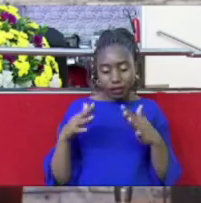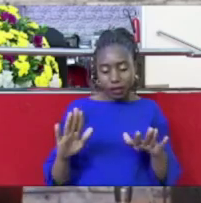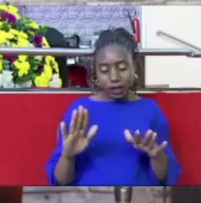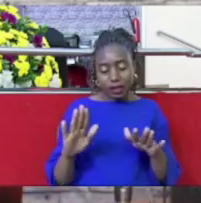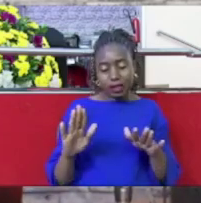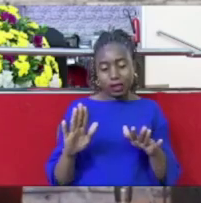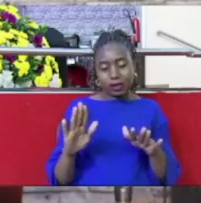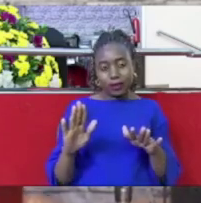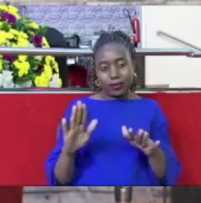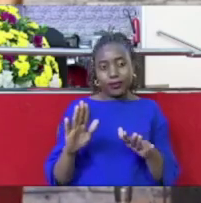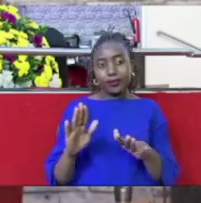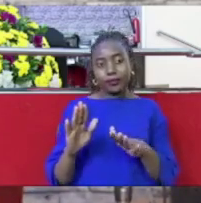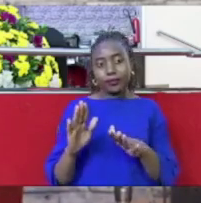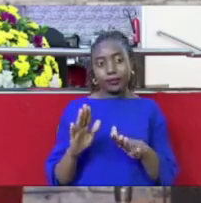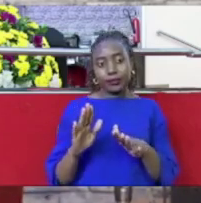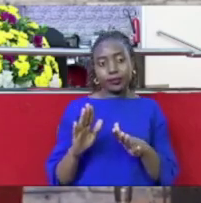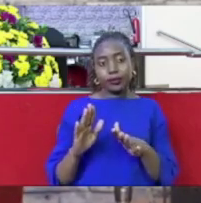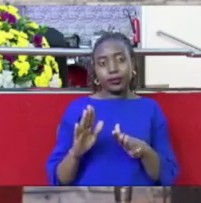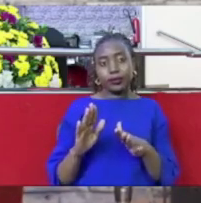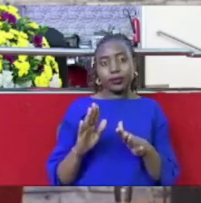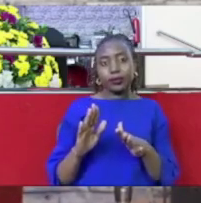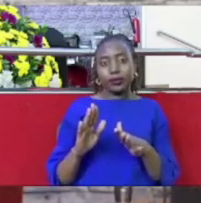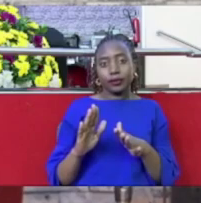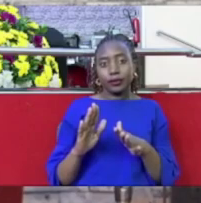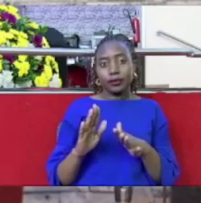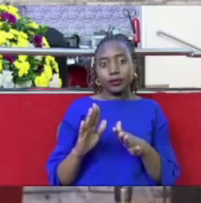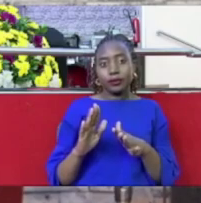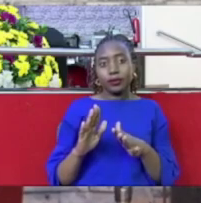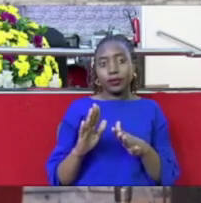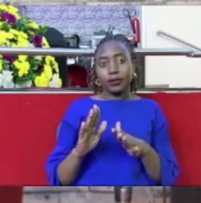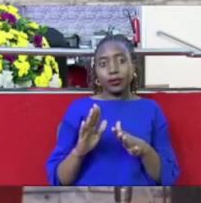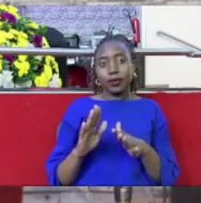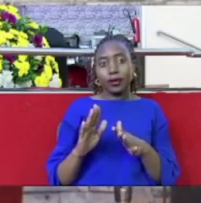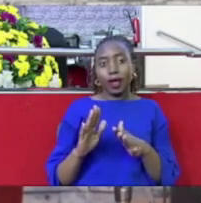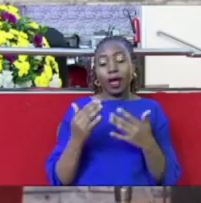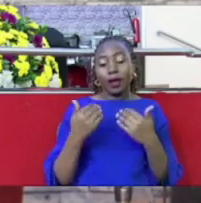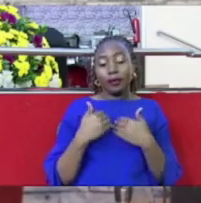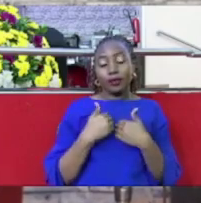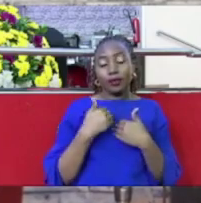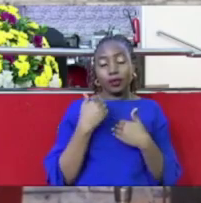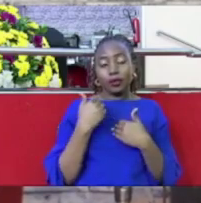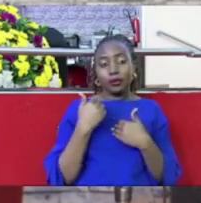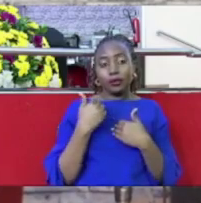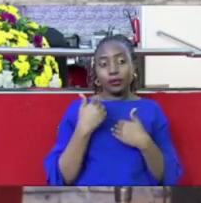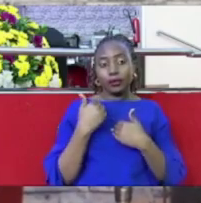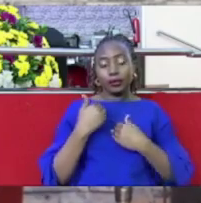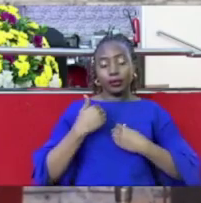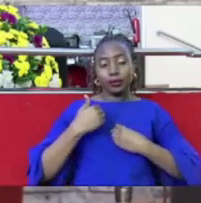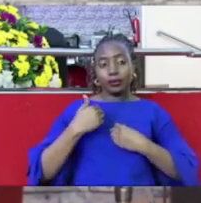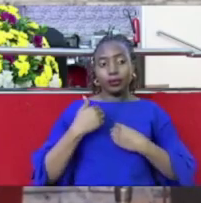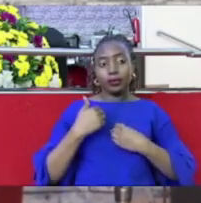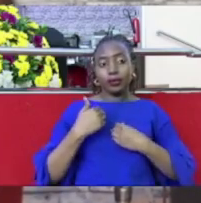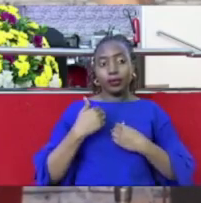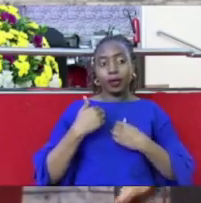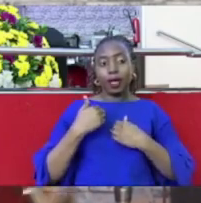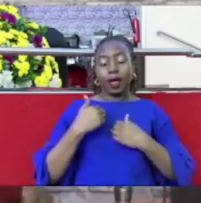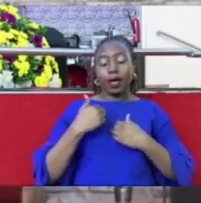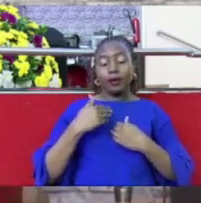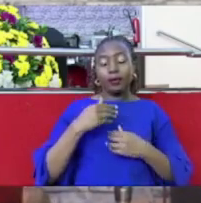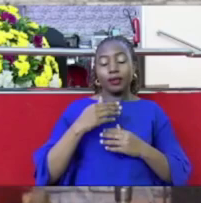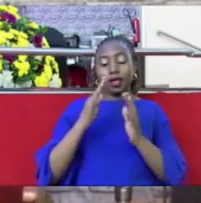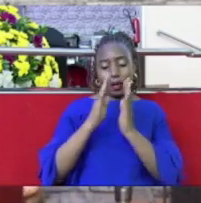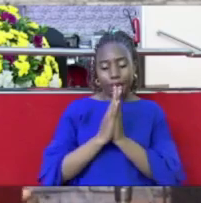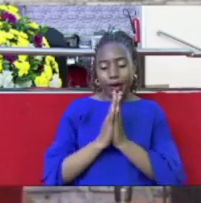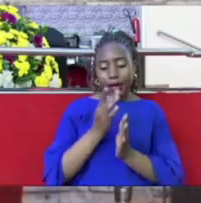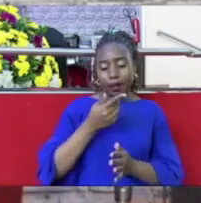is that this one thing, there is this one thing that our Father who art in heaven.